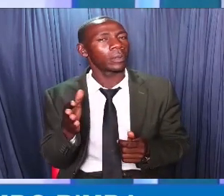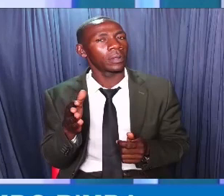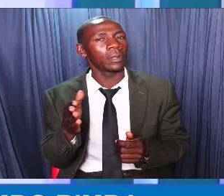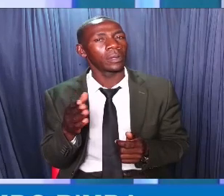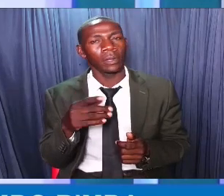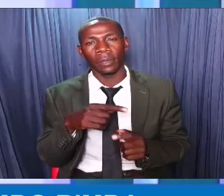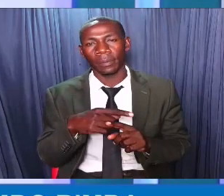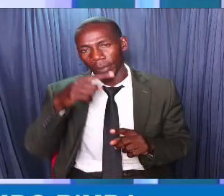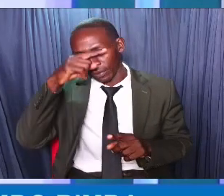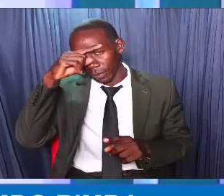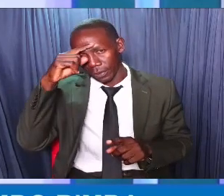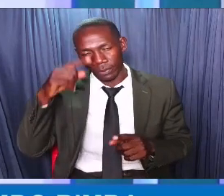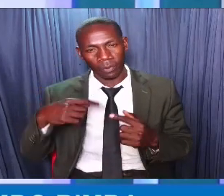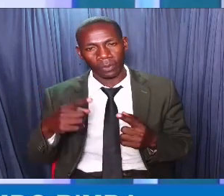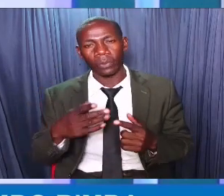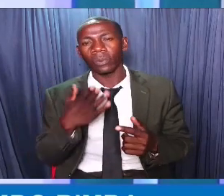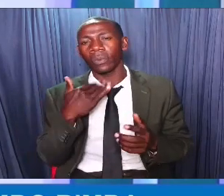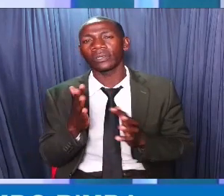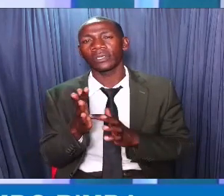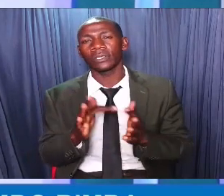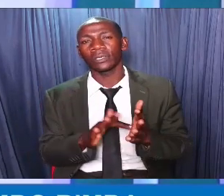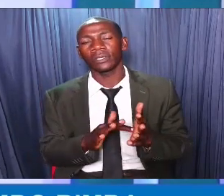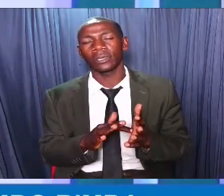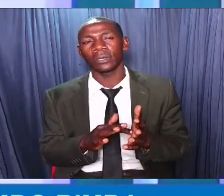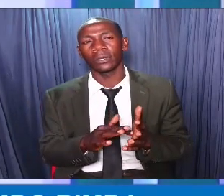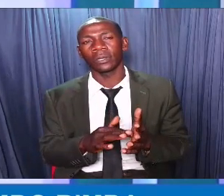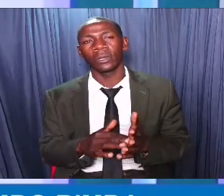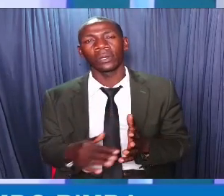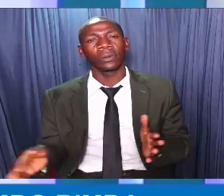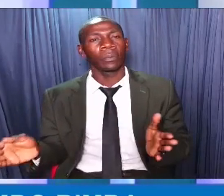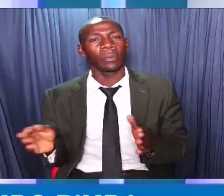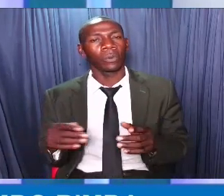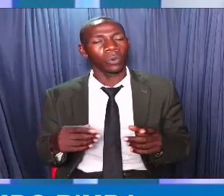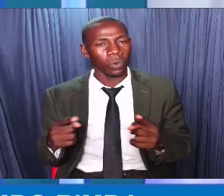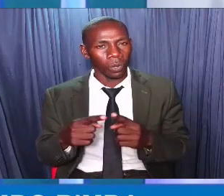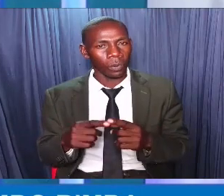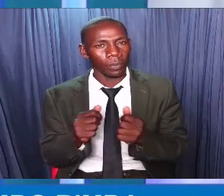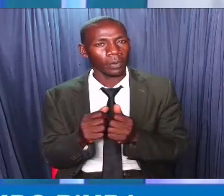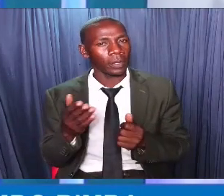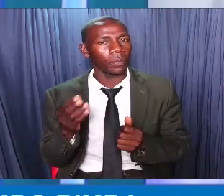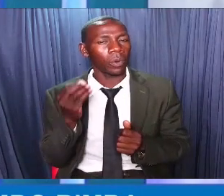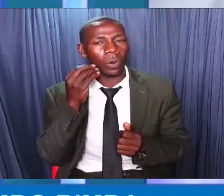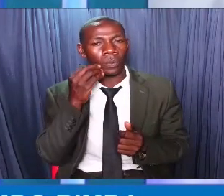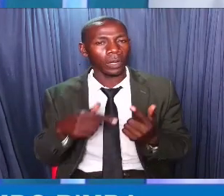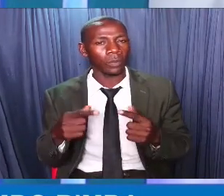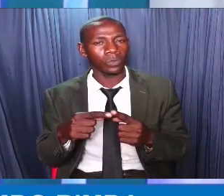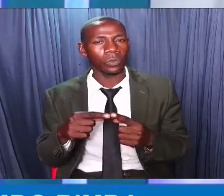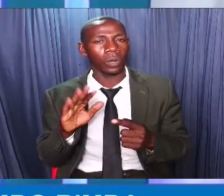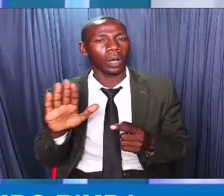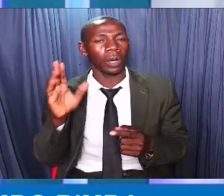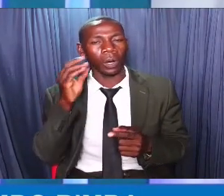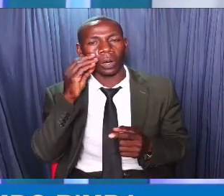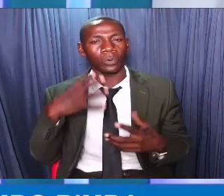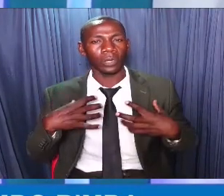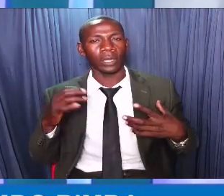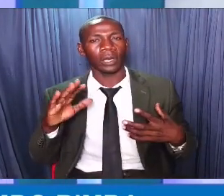yeye alienda. Because he went to him. Anataka Bwana Yesu. He wanted Jesus. Ashuke na yeye paka nyumbani. Come down to his home. Akamponyea